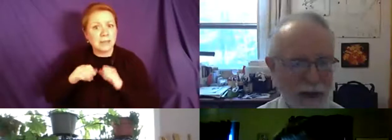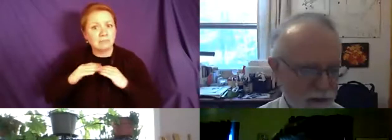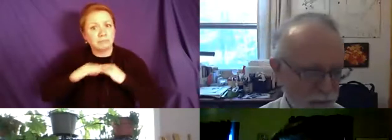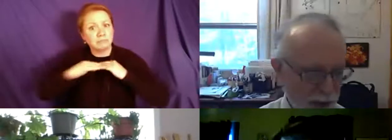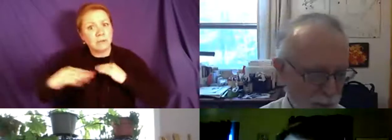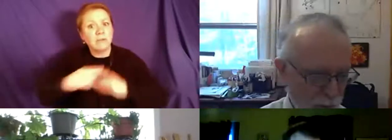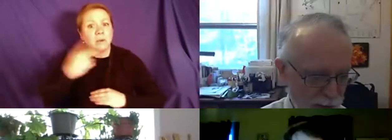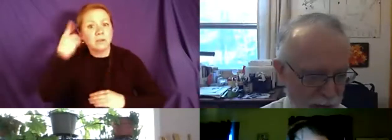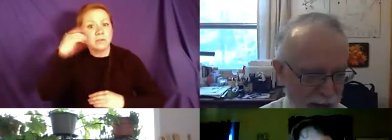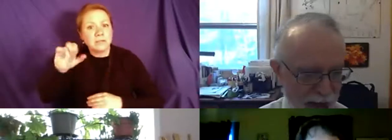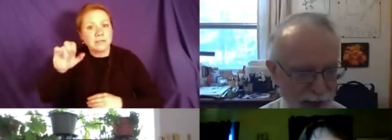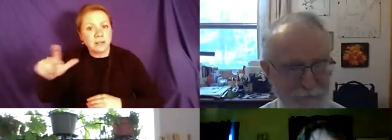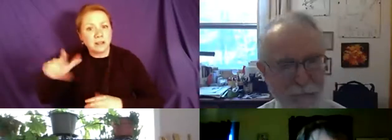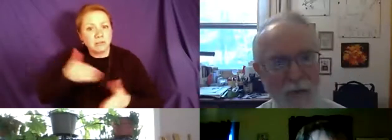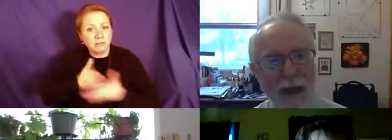civil rights of people with